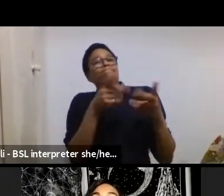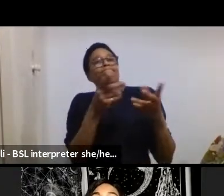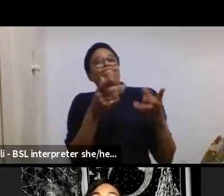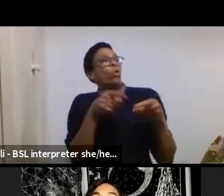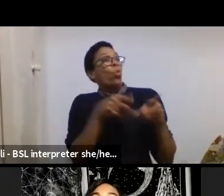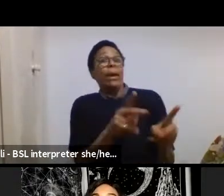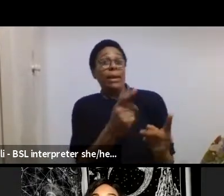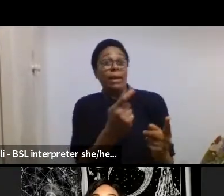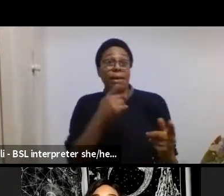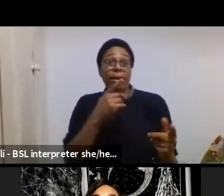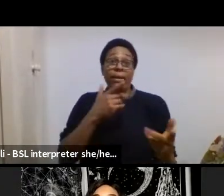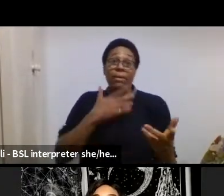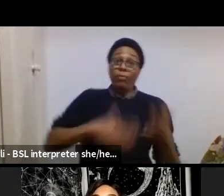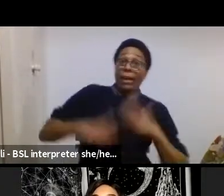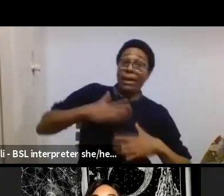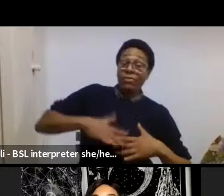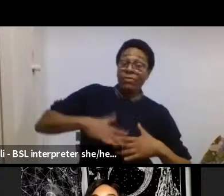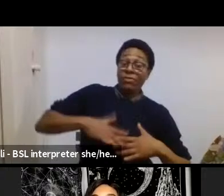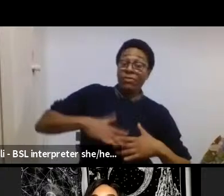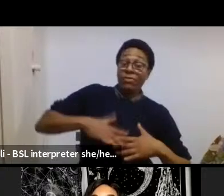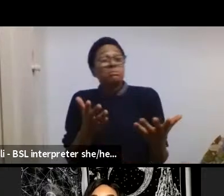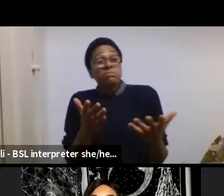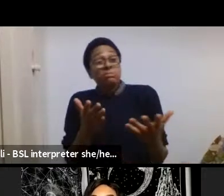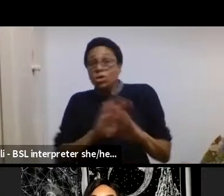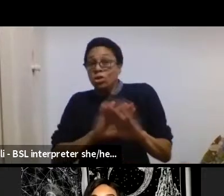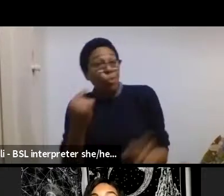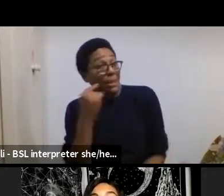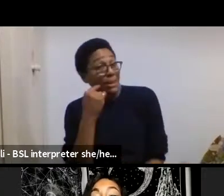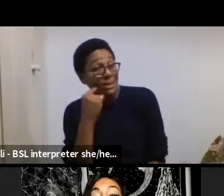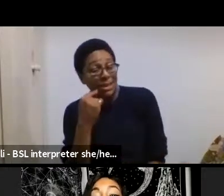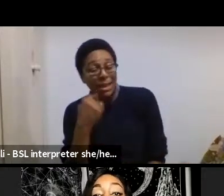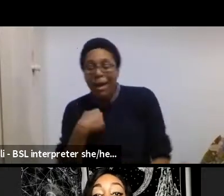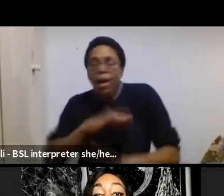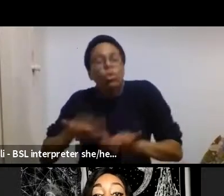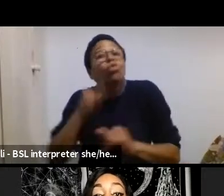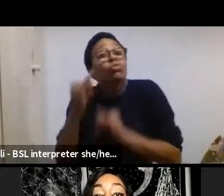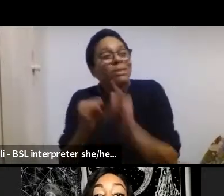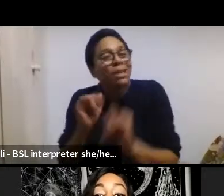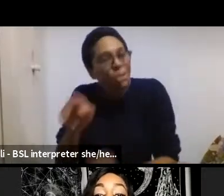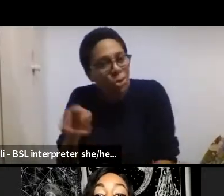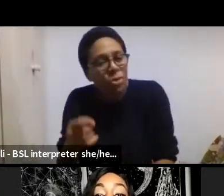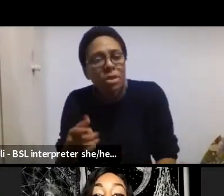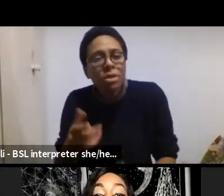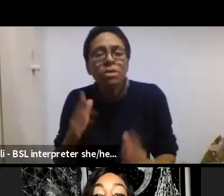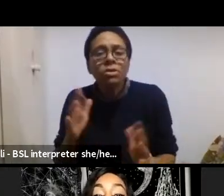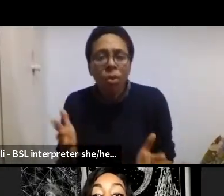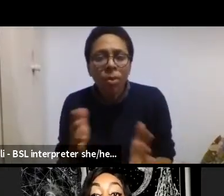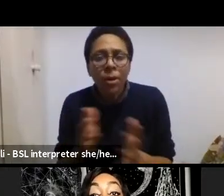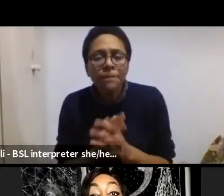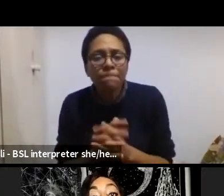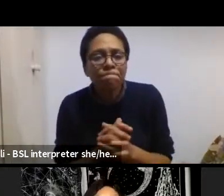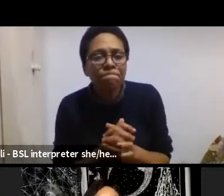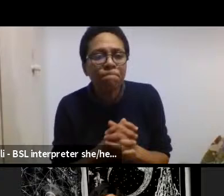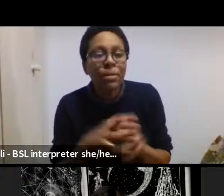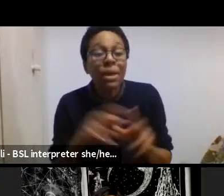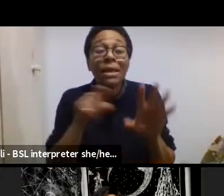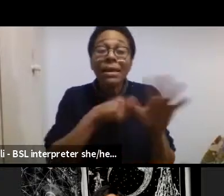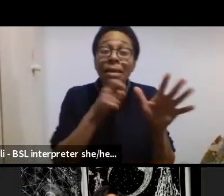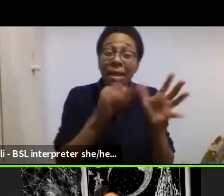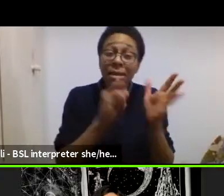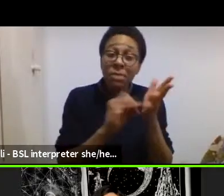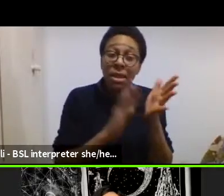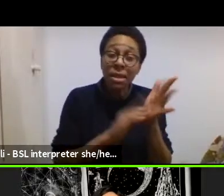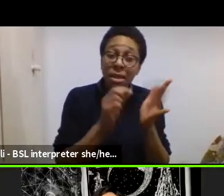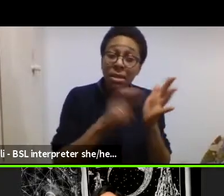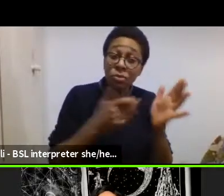all. Not at all. Yasmin, can I bring you in? Because I know you've got some really interesting thoughts on this as well. Yeah,